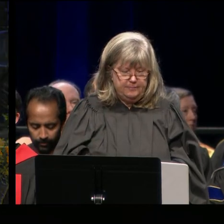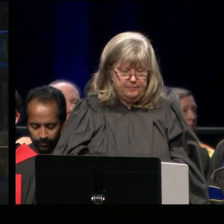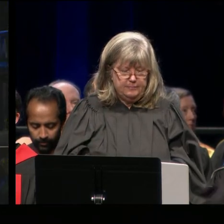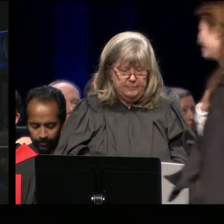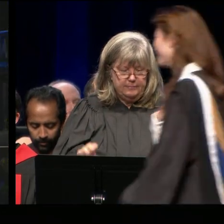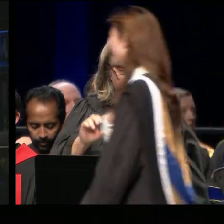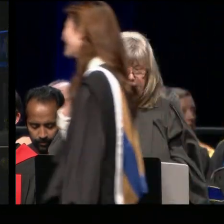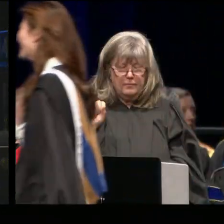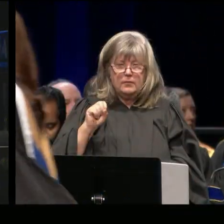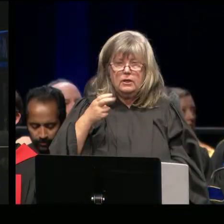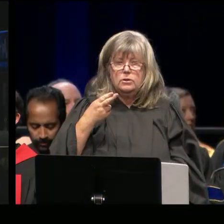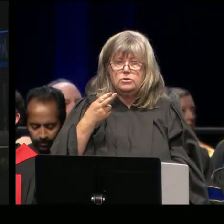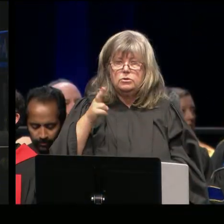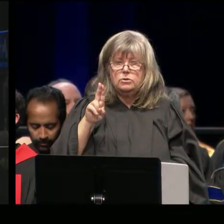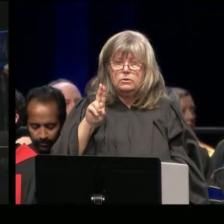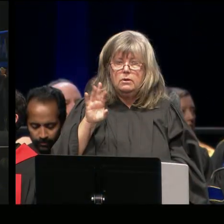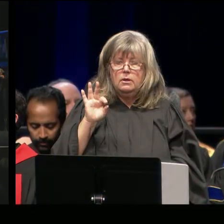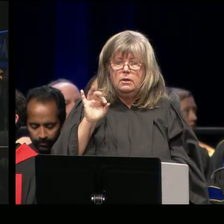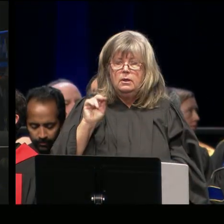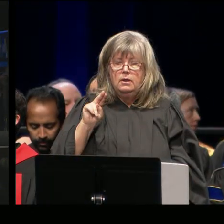Shufang Yu.